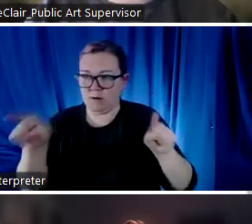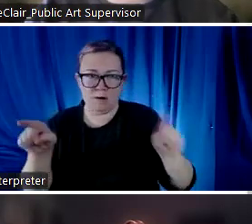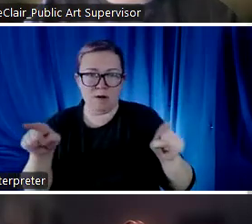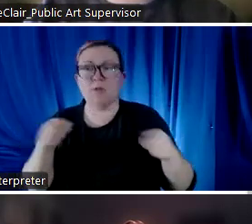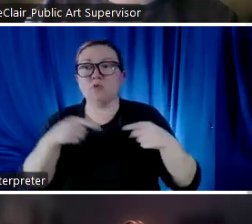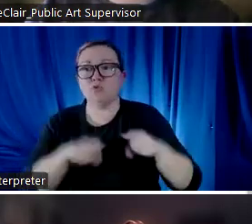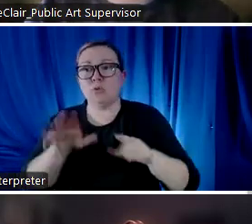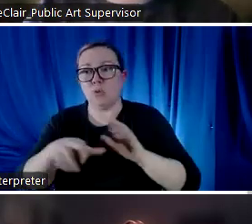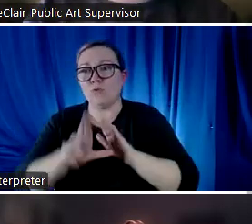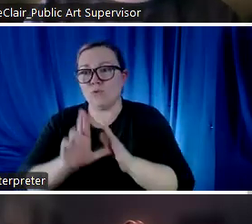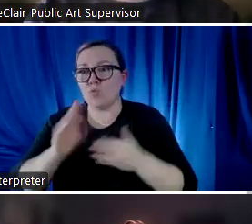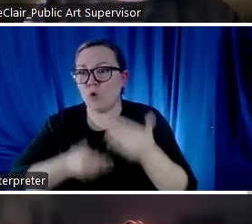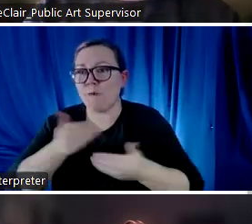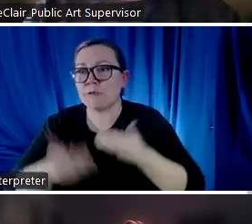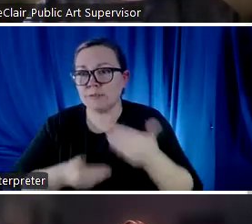process.